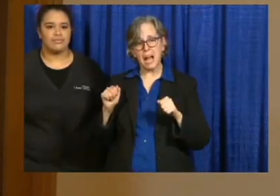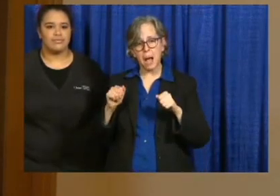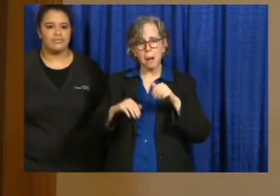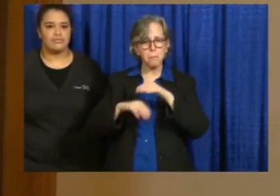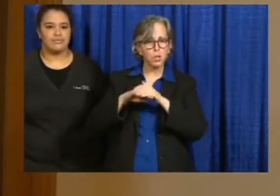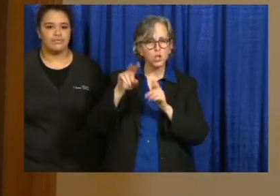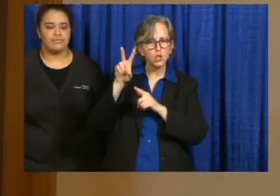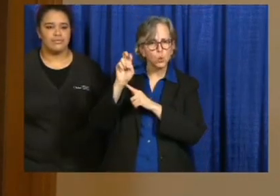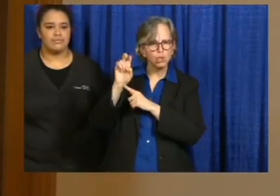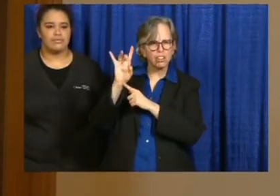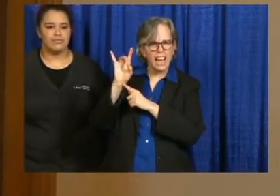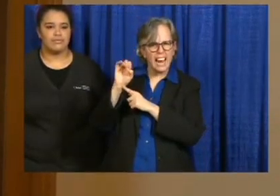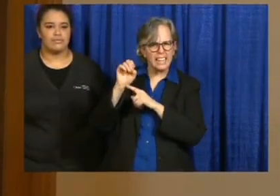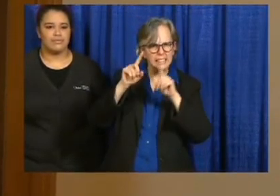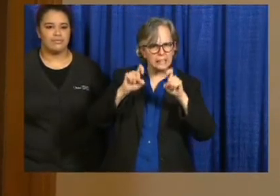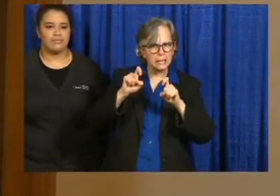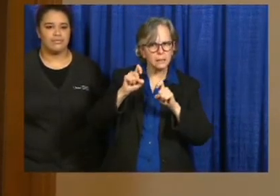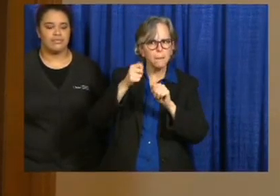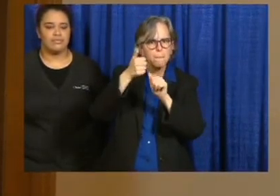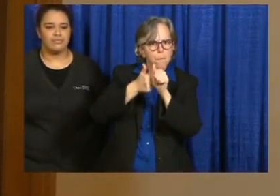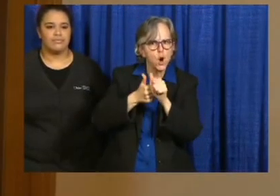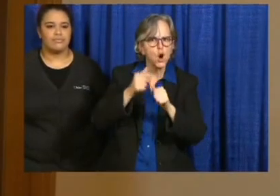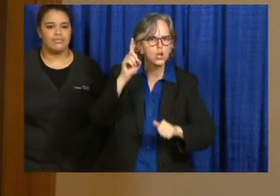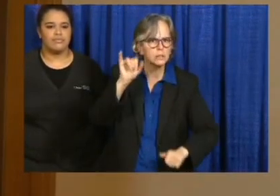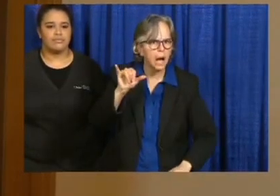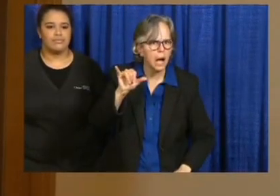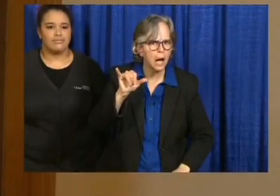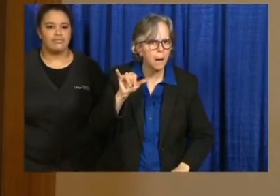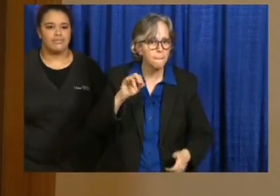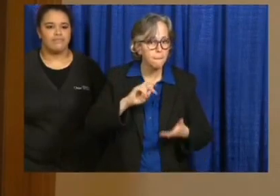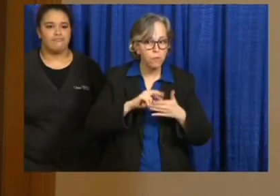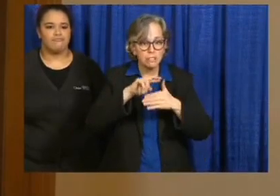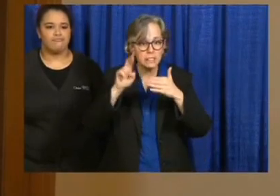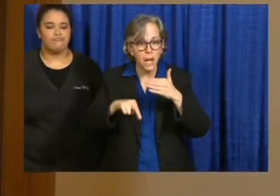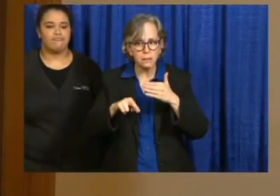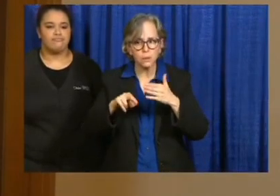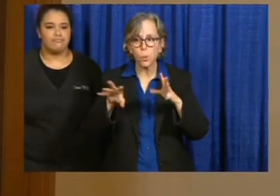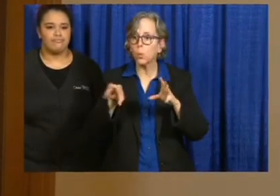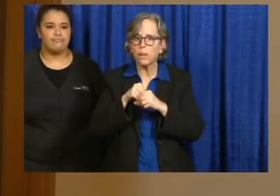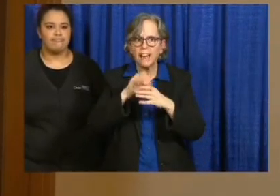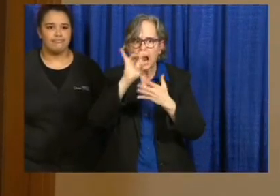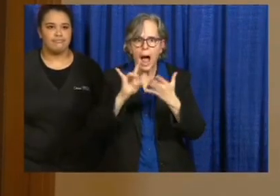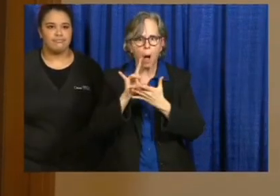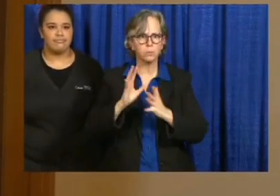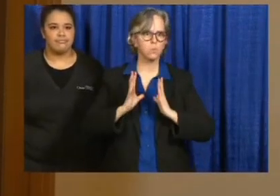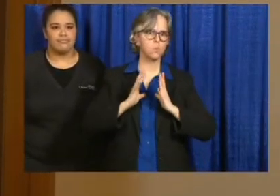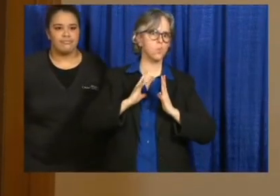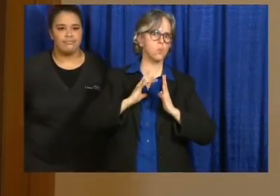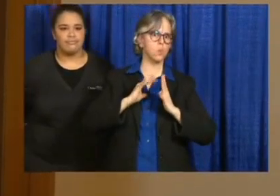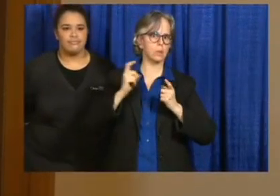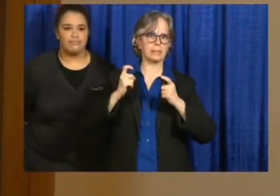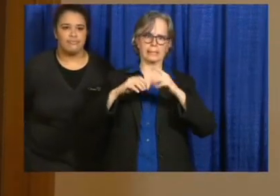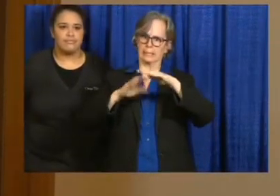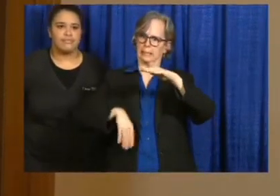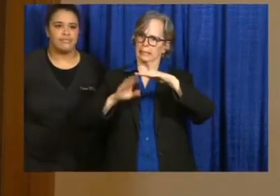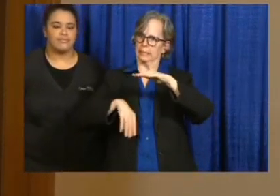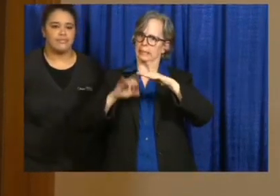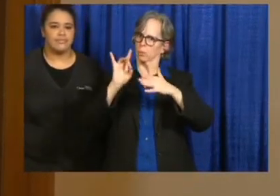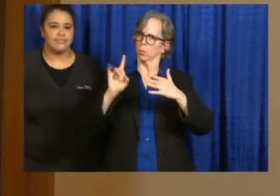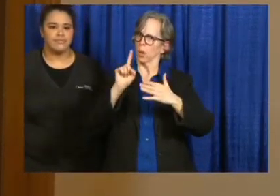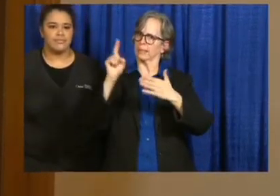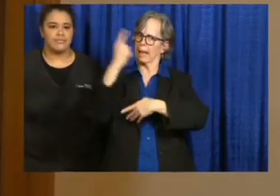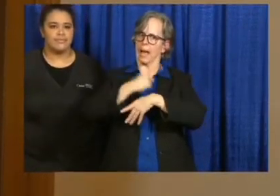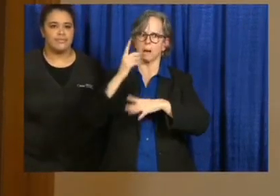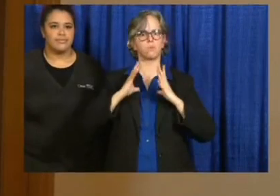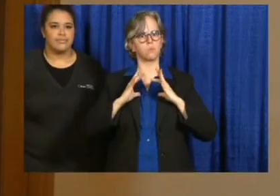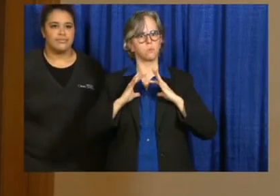day, and they can turn those around in 8 hours and certainly within 1 day. My understanding, I don't have exact